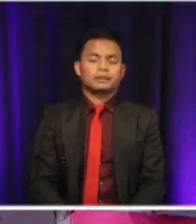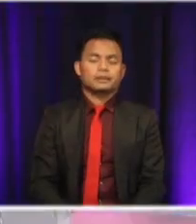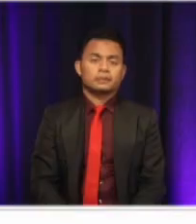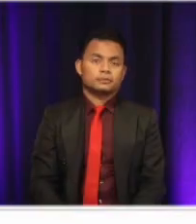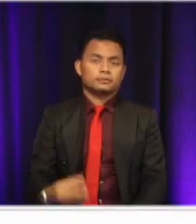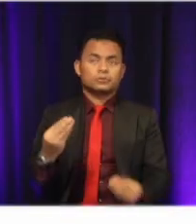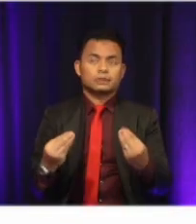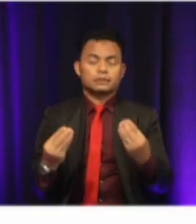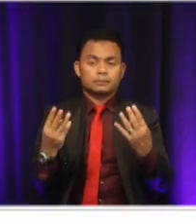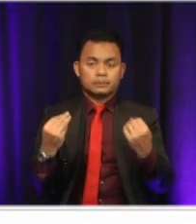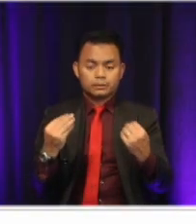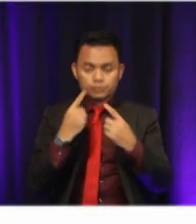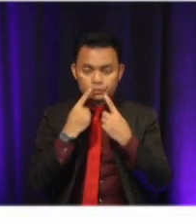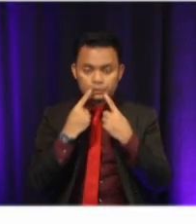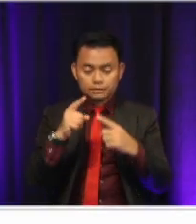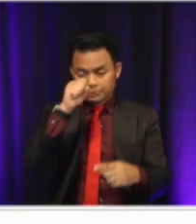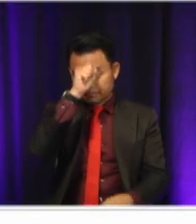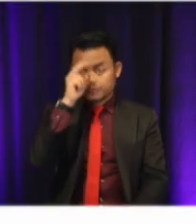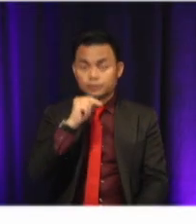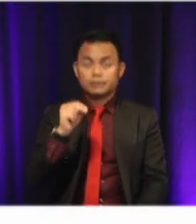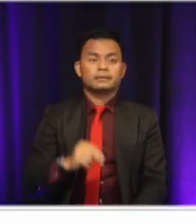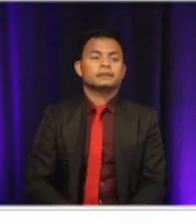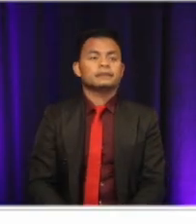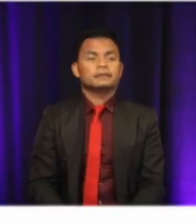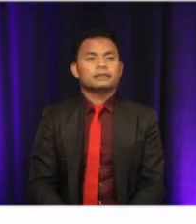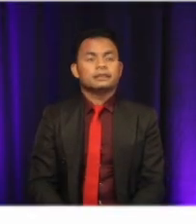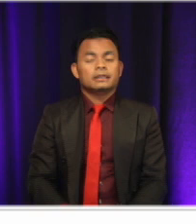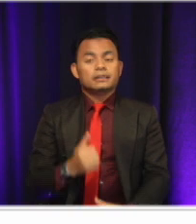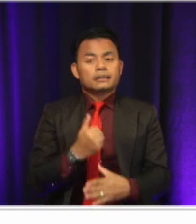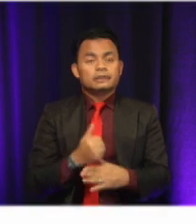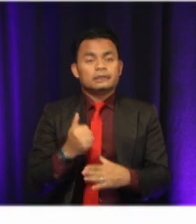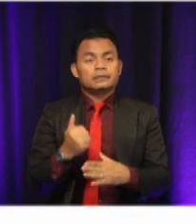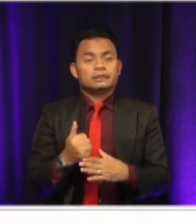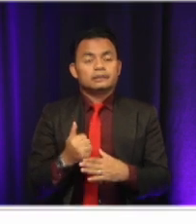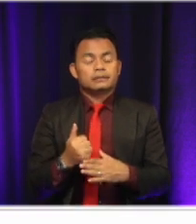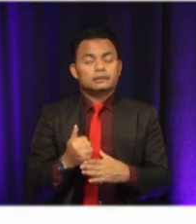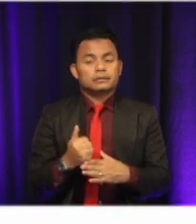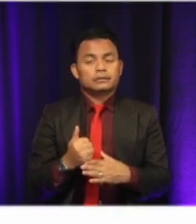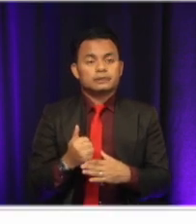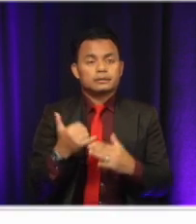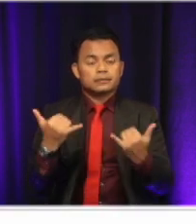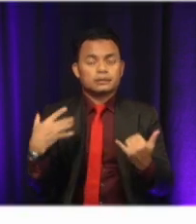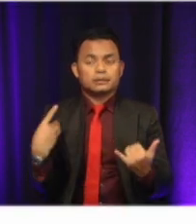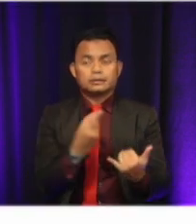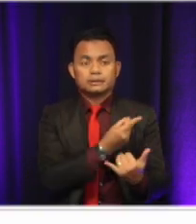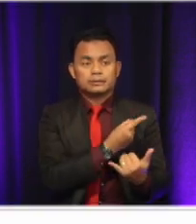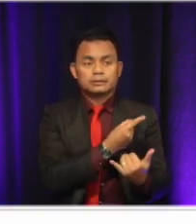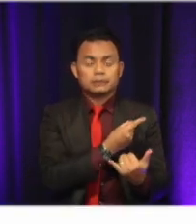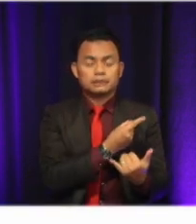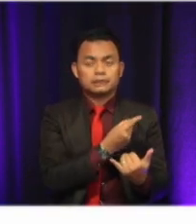on Flowers for Algernon, The Merchant of Venice, or Hope Springs. Now let's take a look at